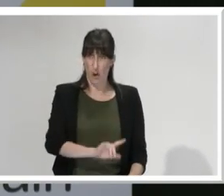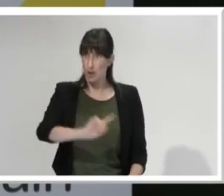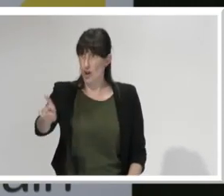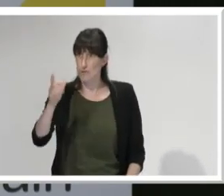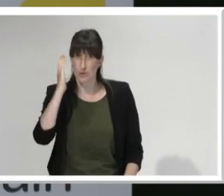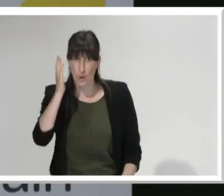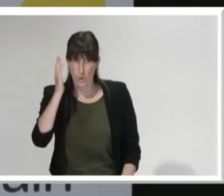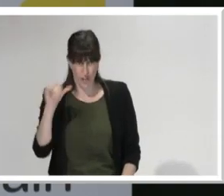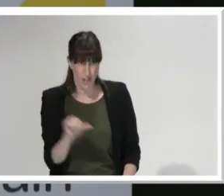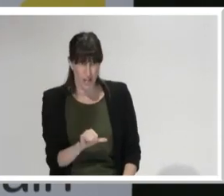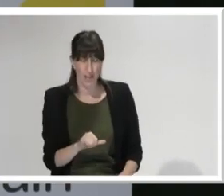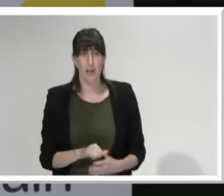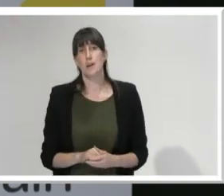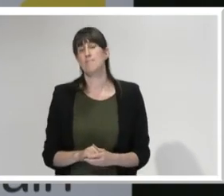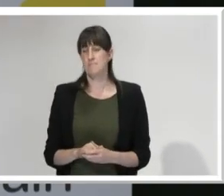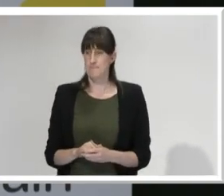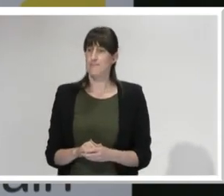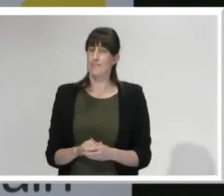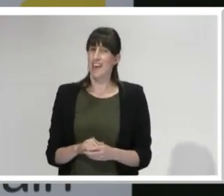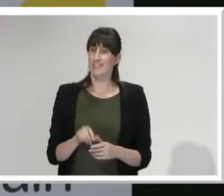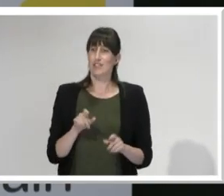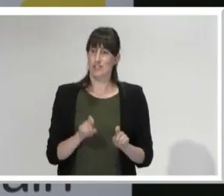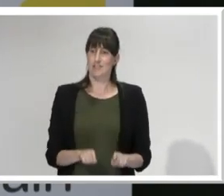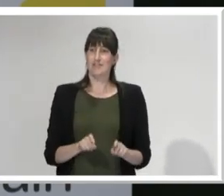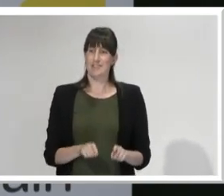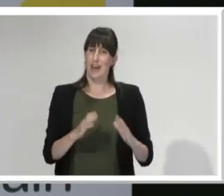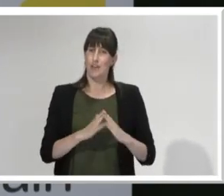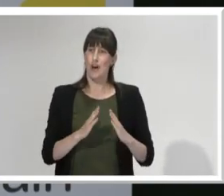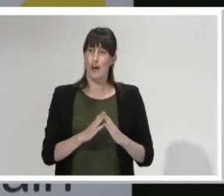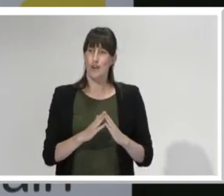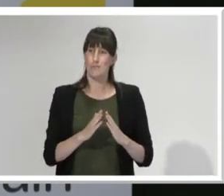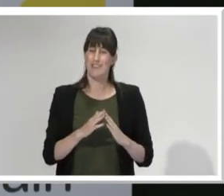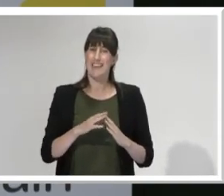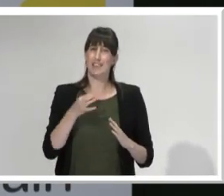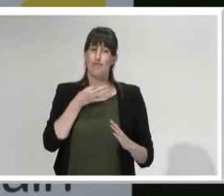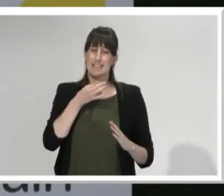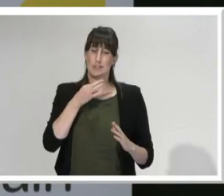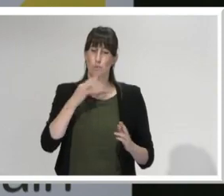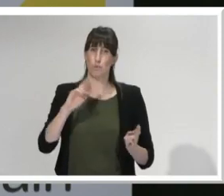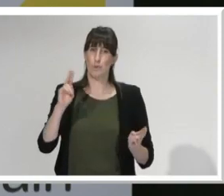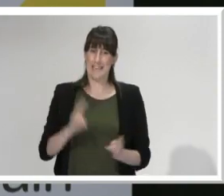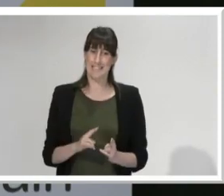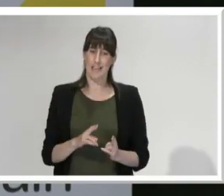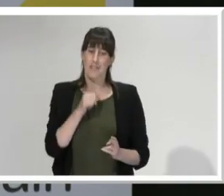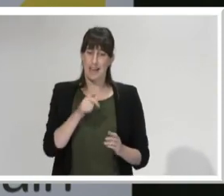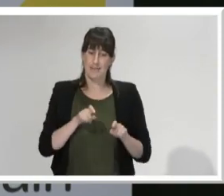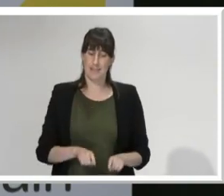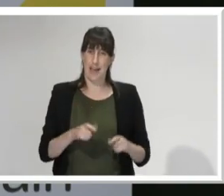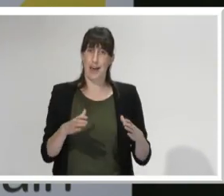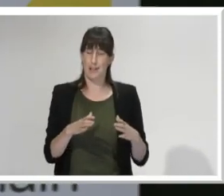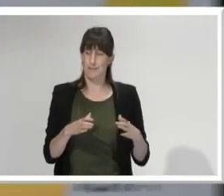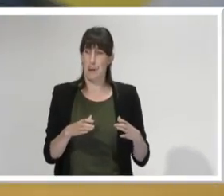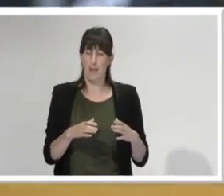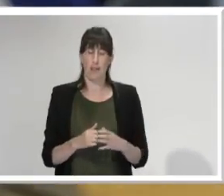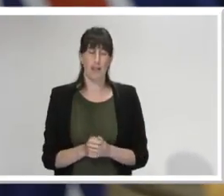minimise the risk, reduce the risk as much as possible to those people inside their extended bubble, that's a key principle. We've been discussing quite a bit